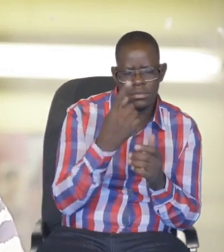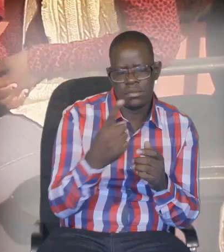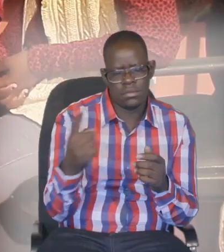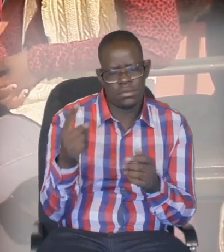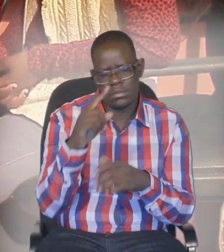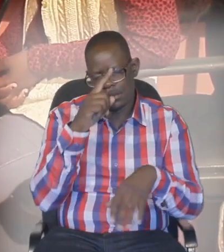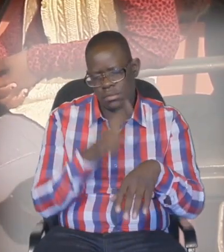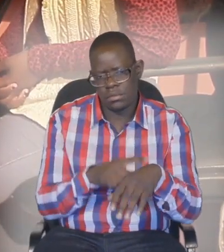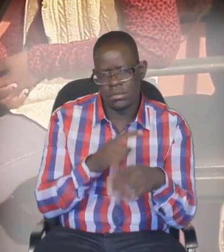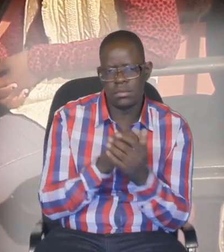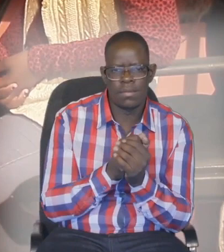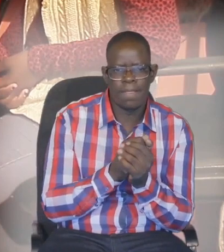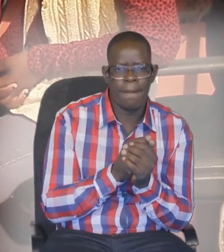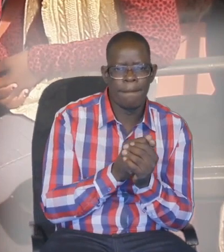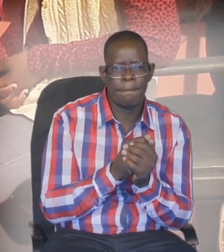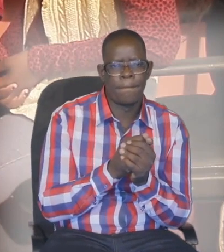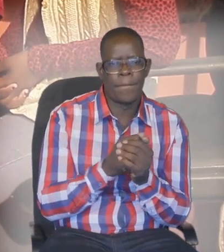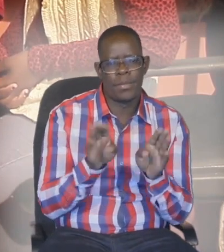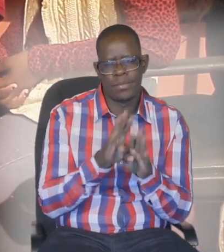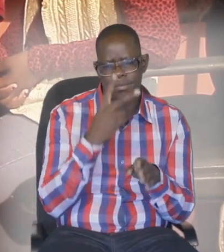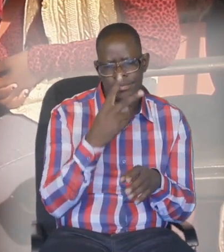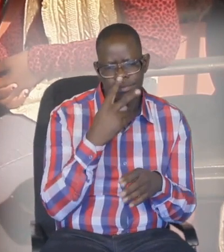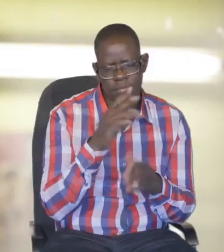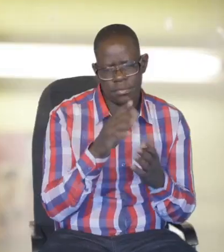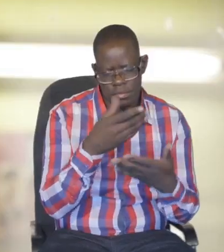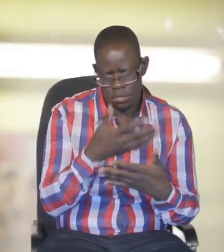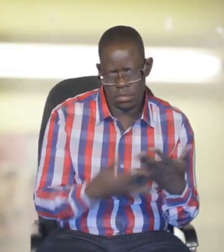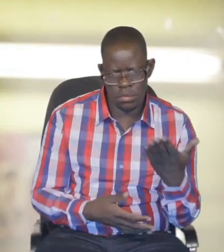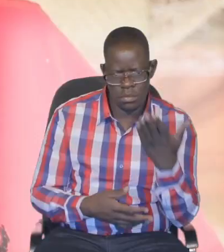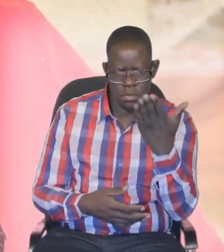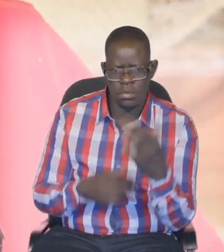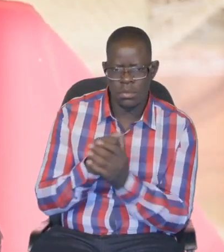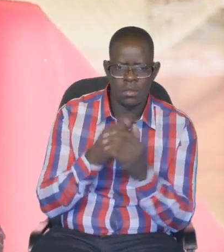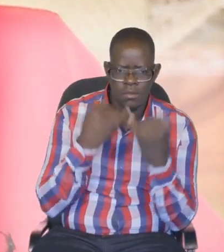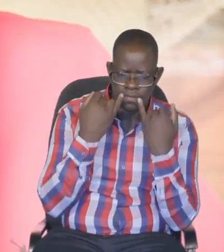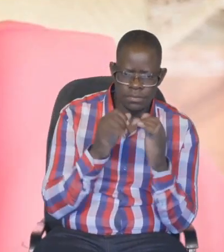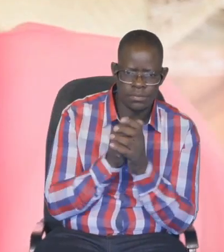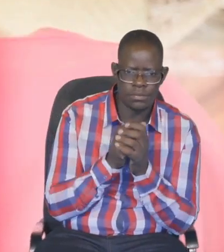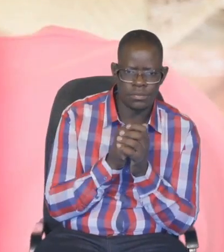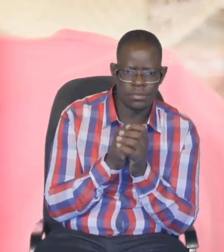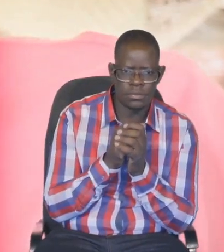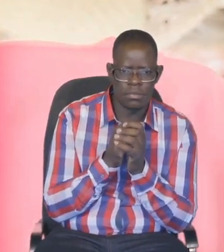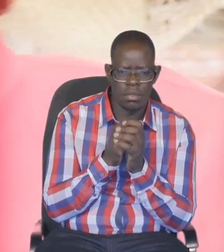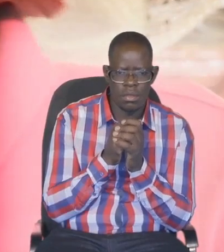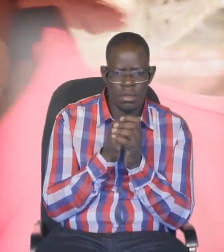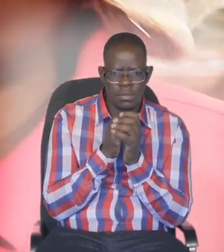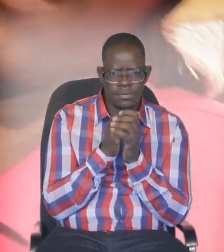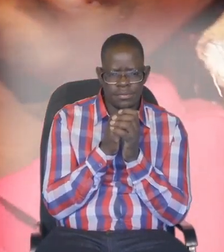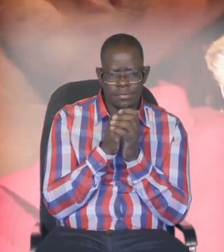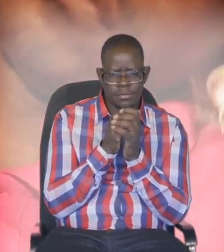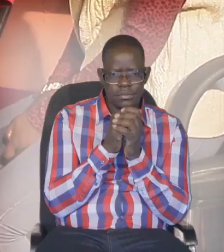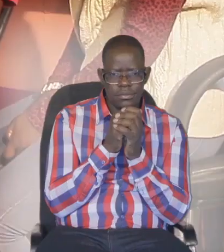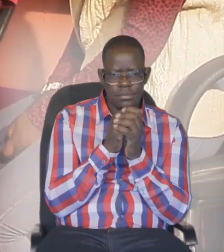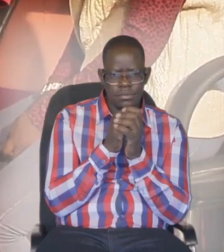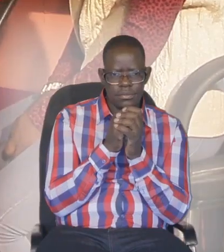basis. I also tried to do that, as you can see in my summary. Now let's use the information in the summary to draw up the debtors control